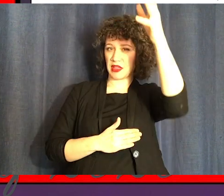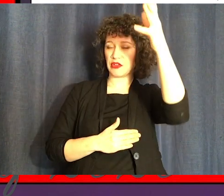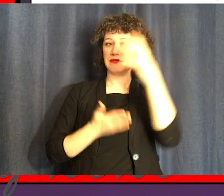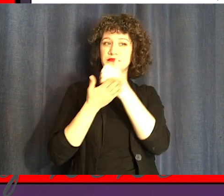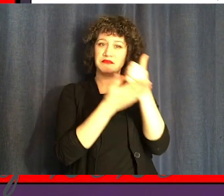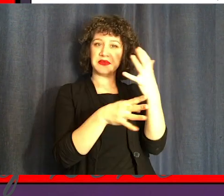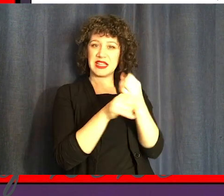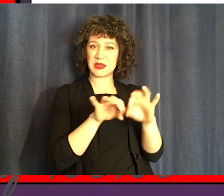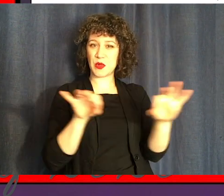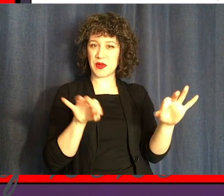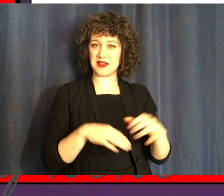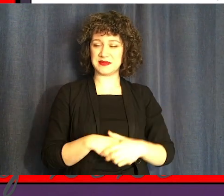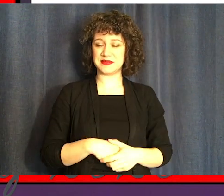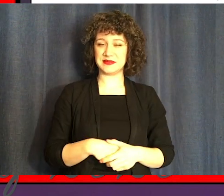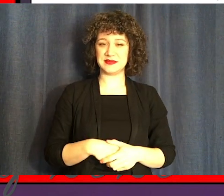diploma.